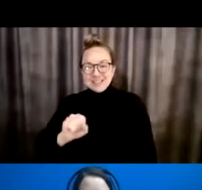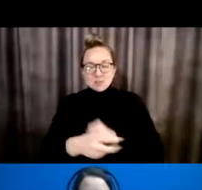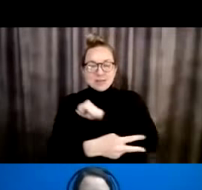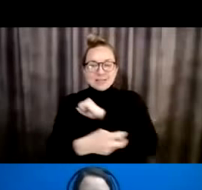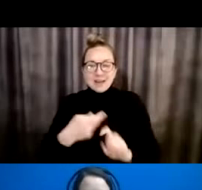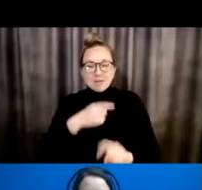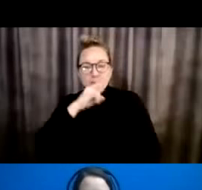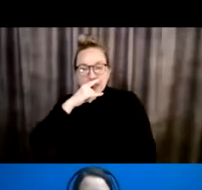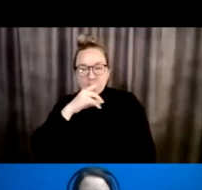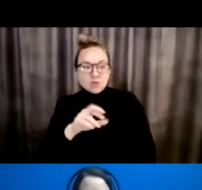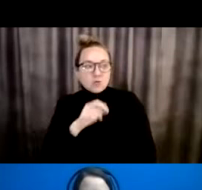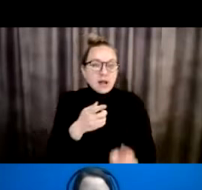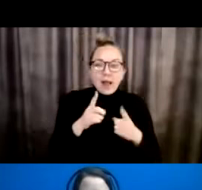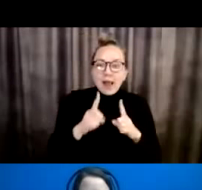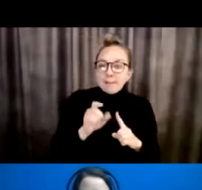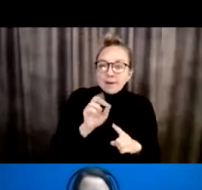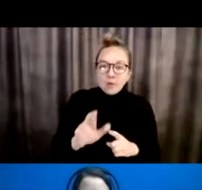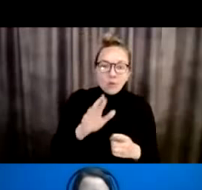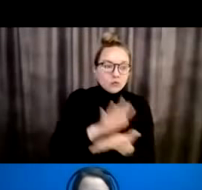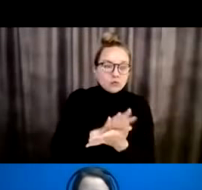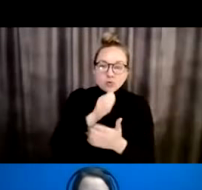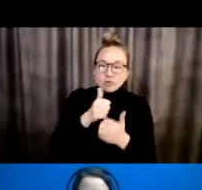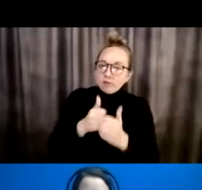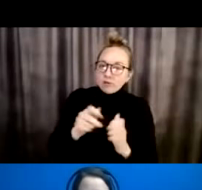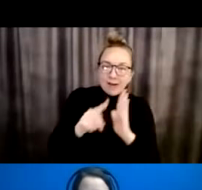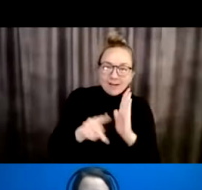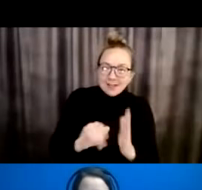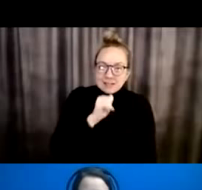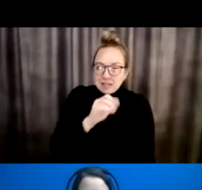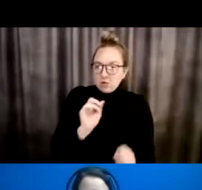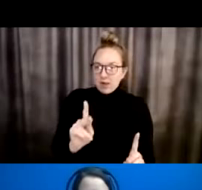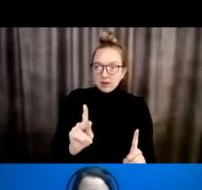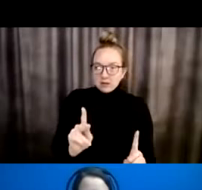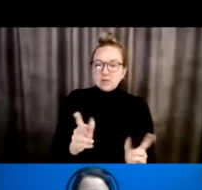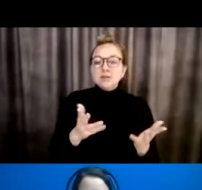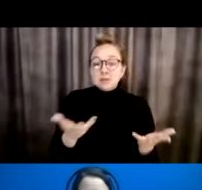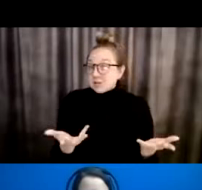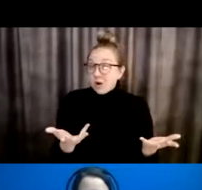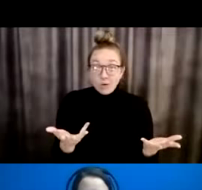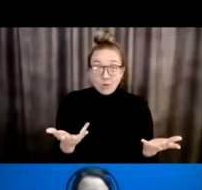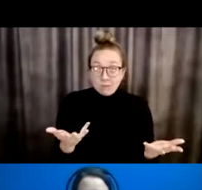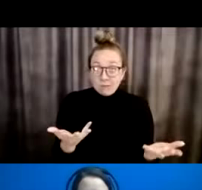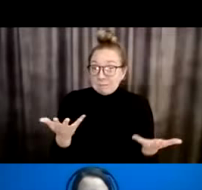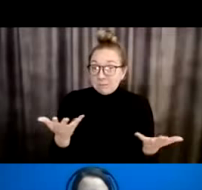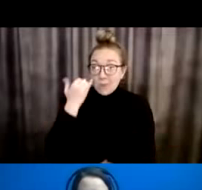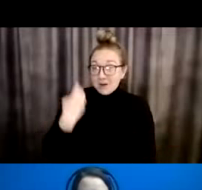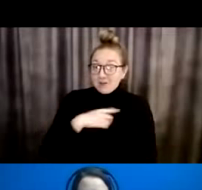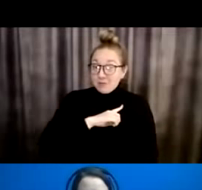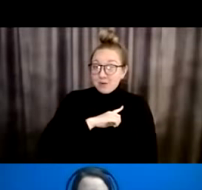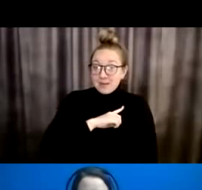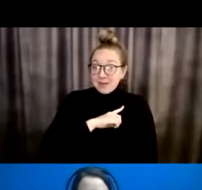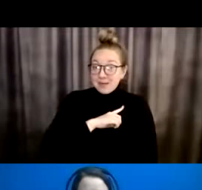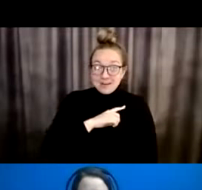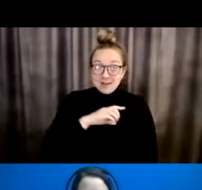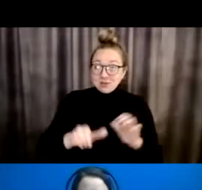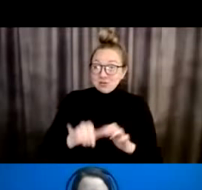it not happening in every single school, and that's not okay. So What if we make that as one of